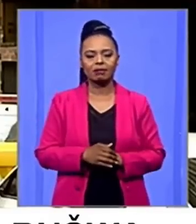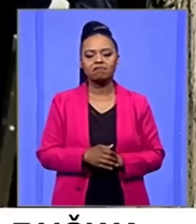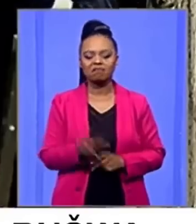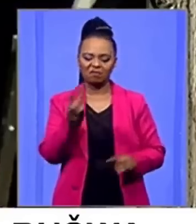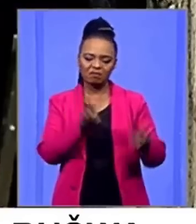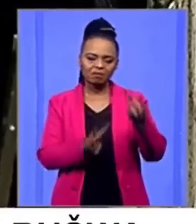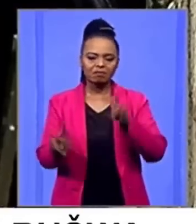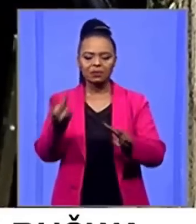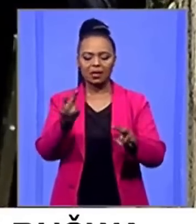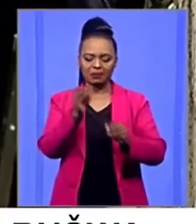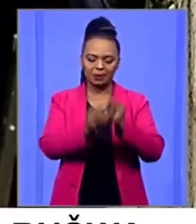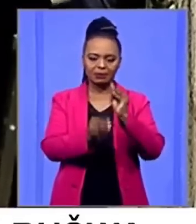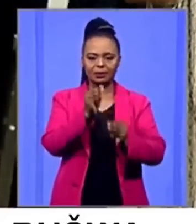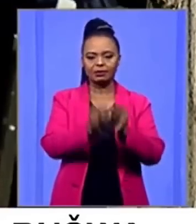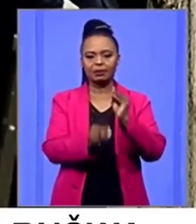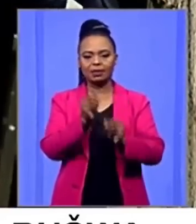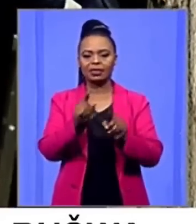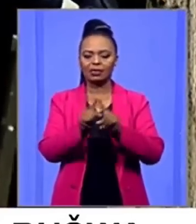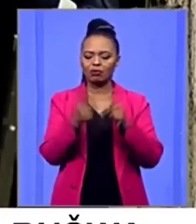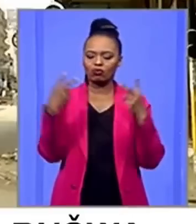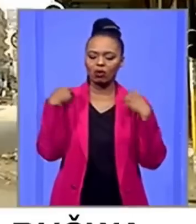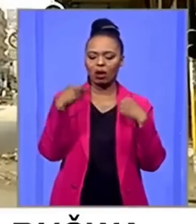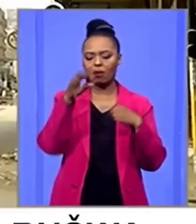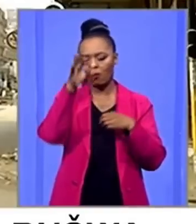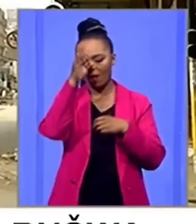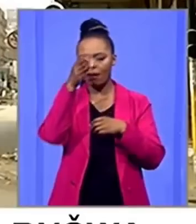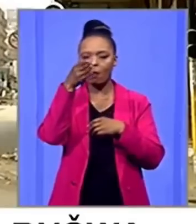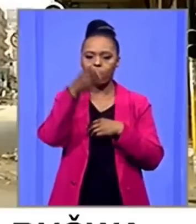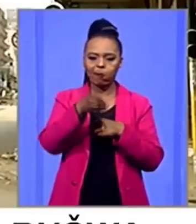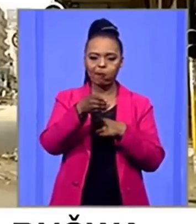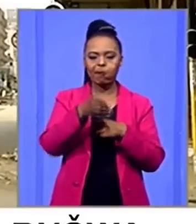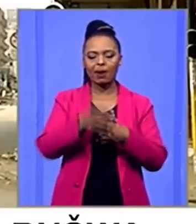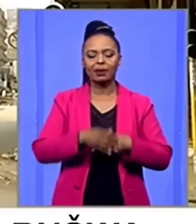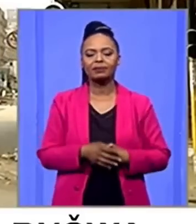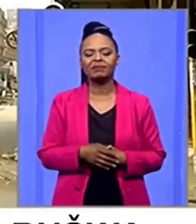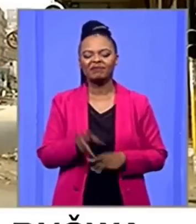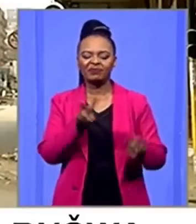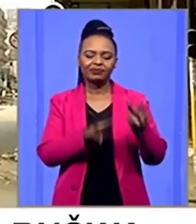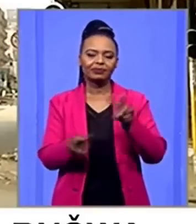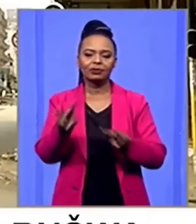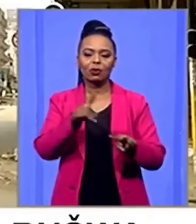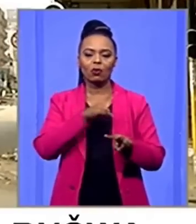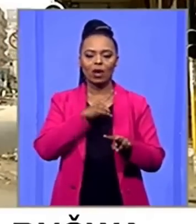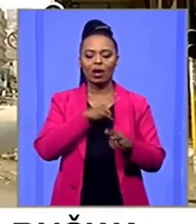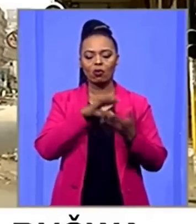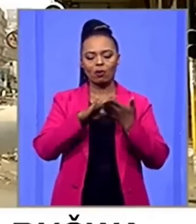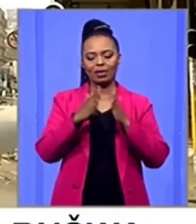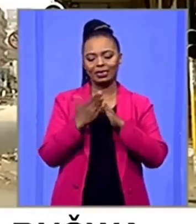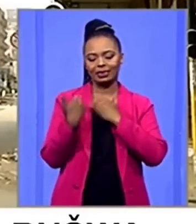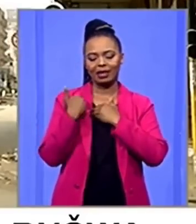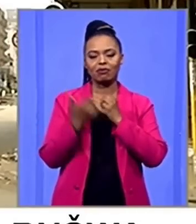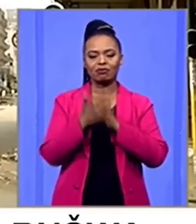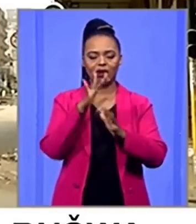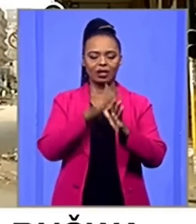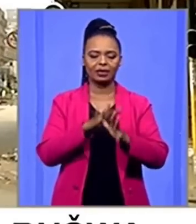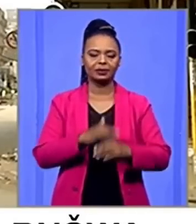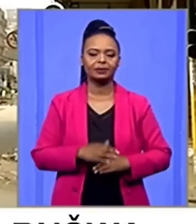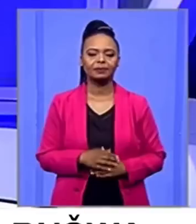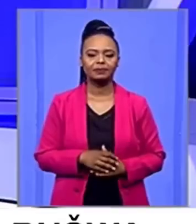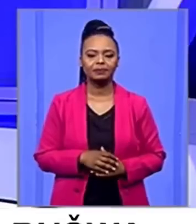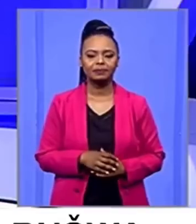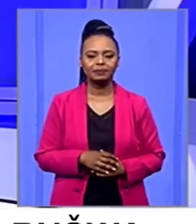semolao go netefatsa polokesego ya baagi. Molemo wa one motho wa SABC News, Johannesburg.